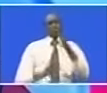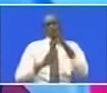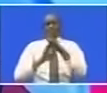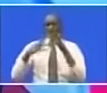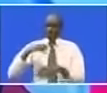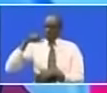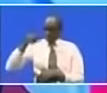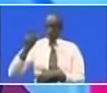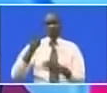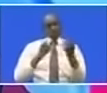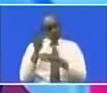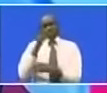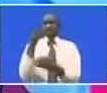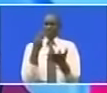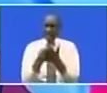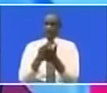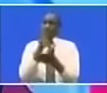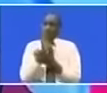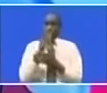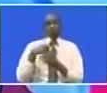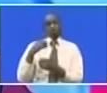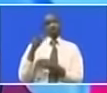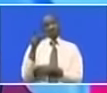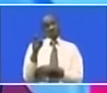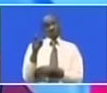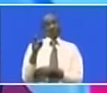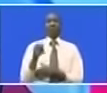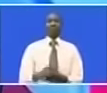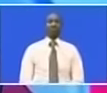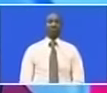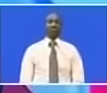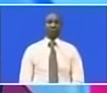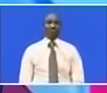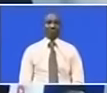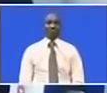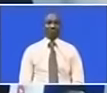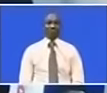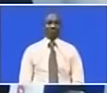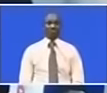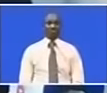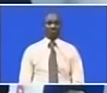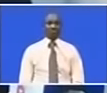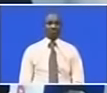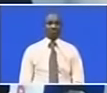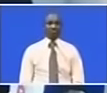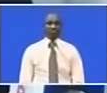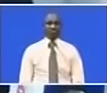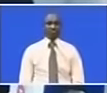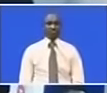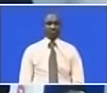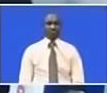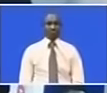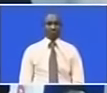officials are trading with the money borrowed from Europe. Aaron Ocheng reports. The Office of the Control of